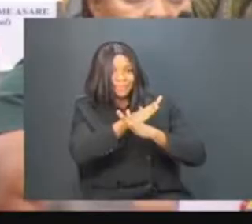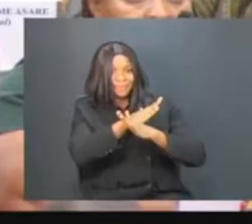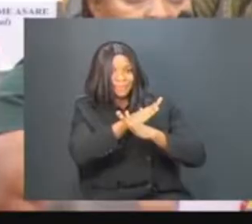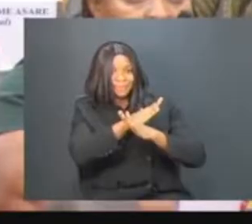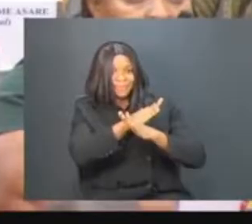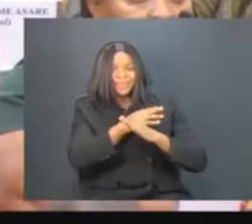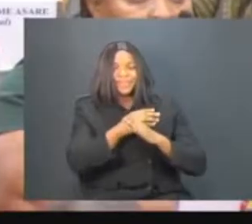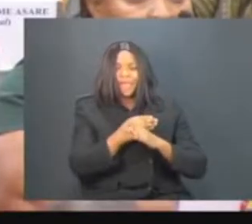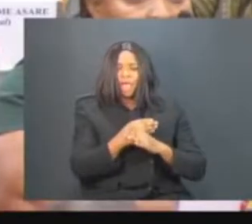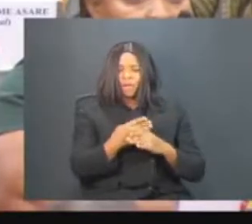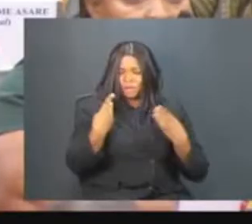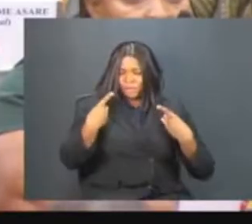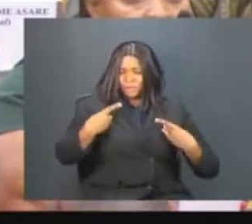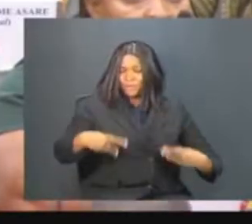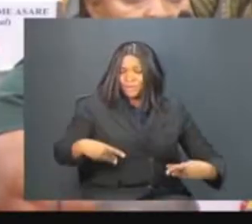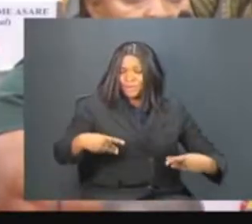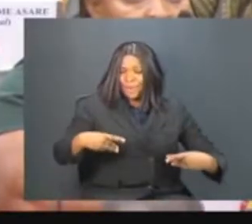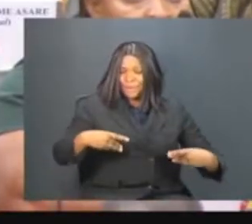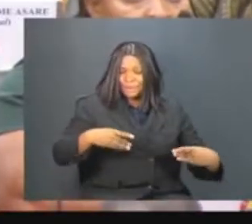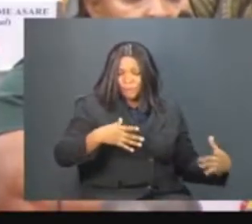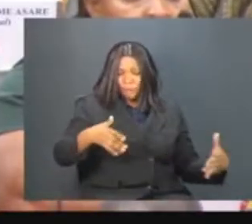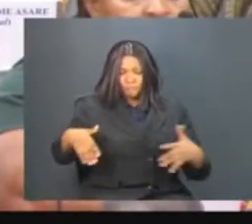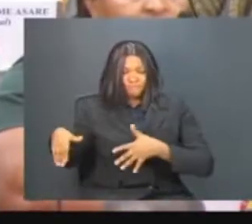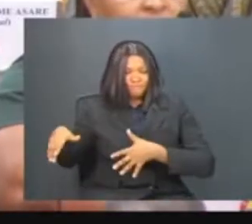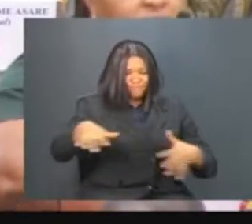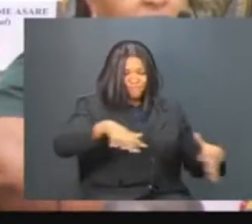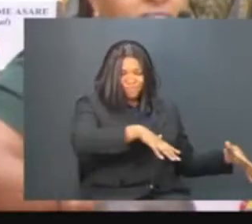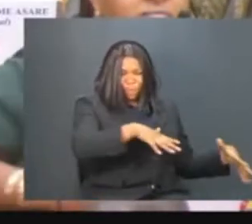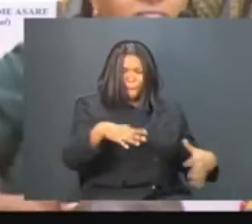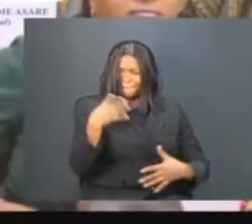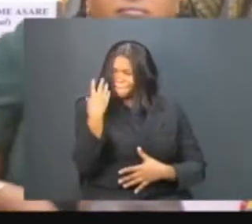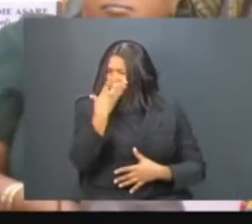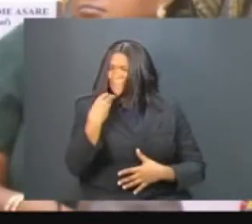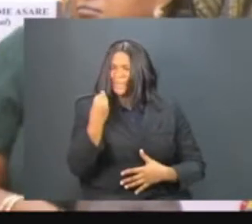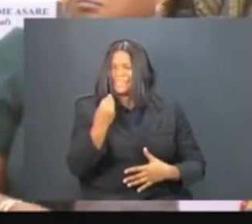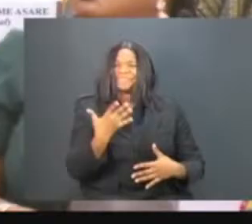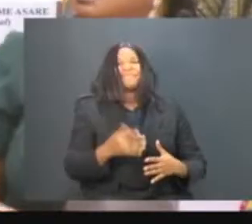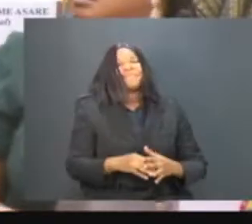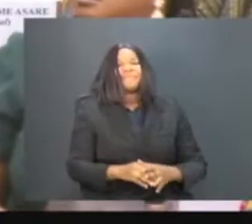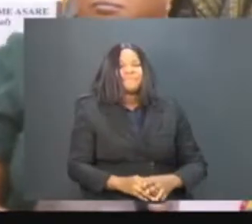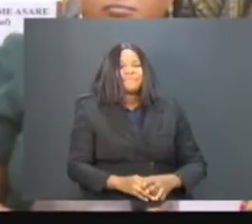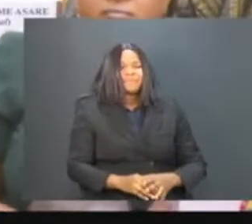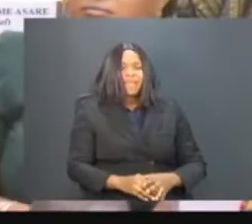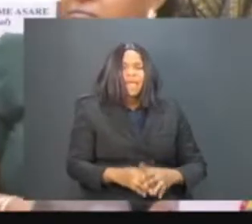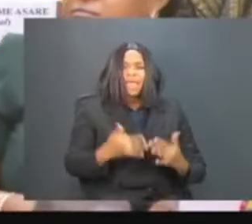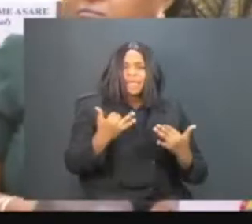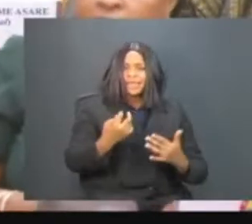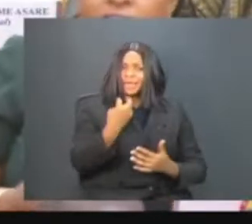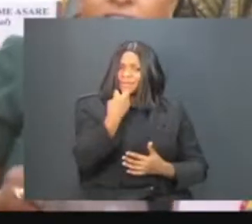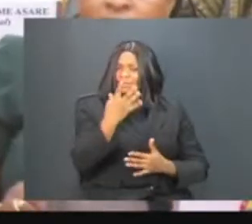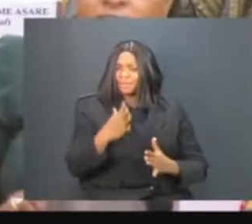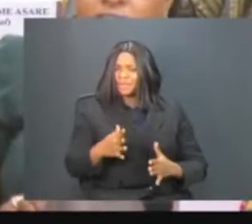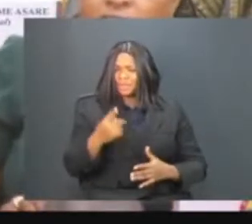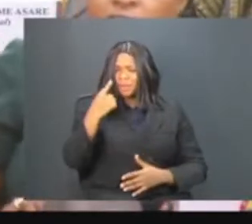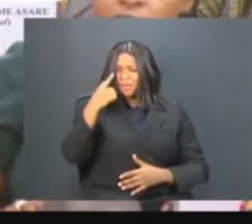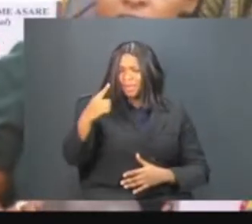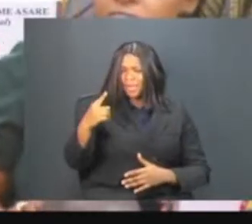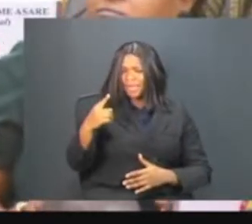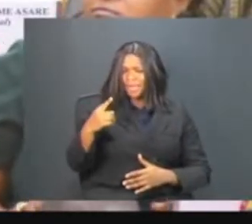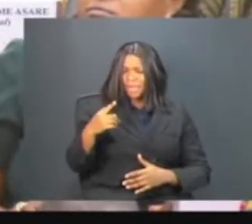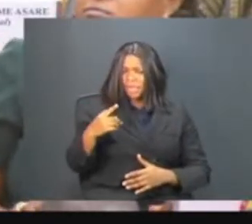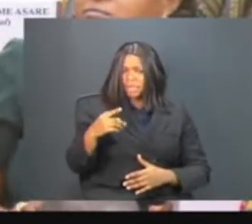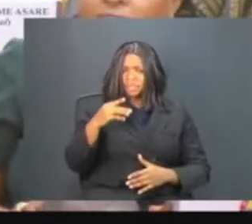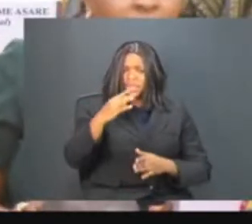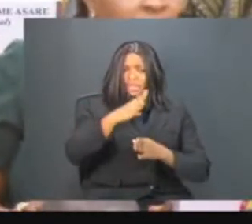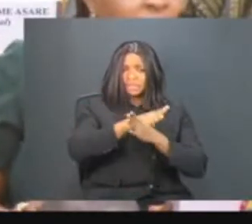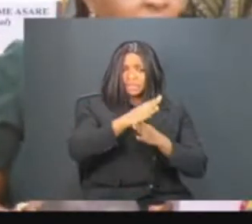Mr. Speaker, to imagine that Zambians decide that based on that, they are going